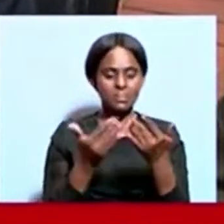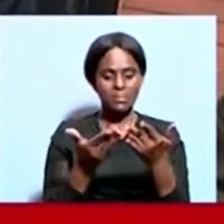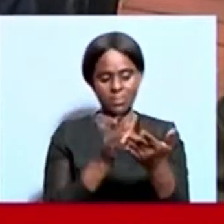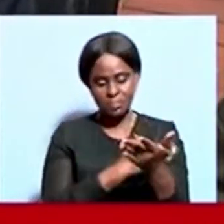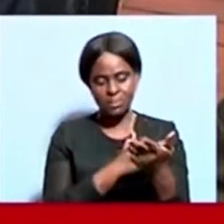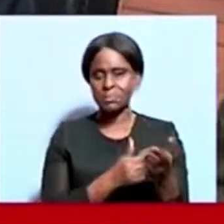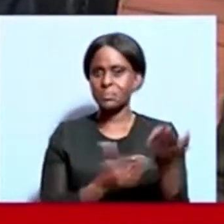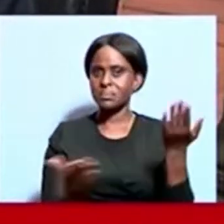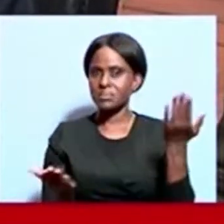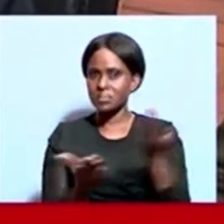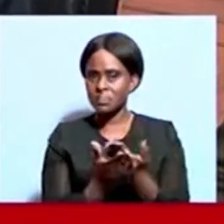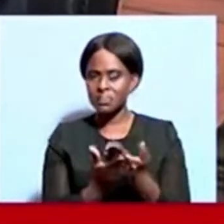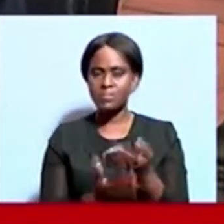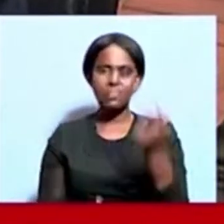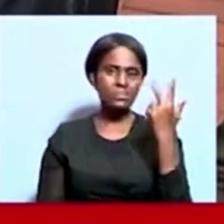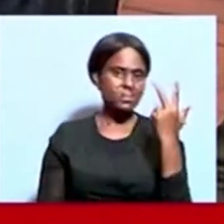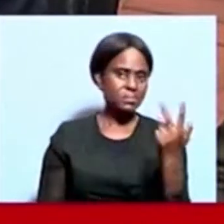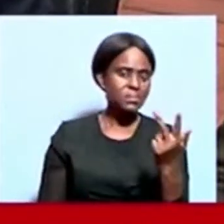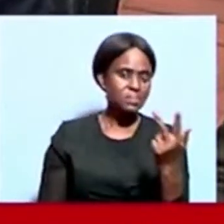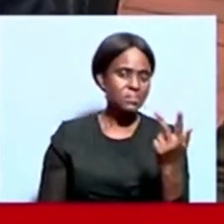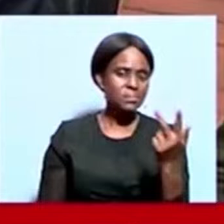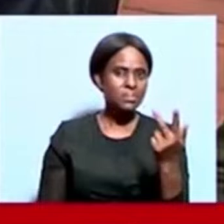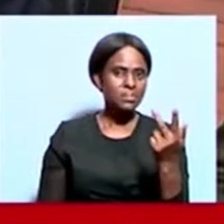to Appendix 3.